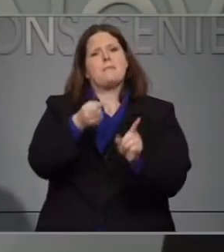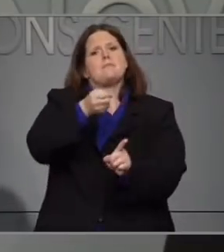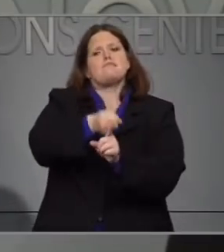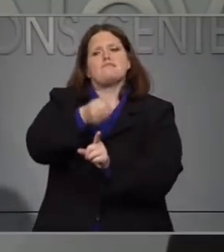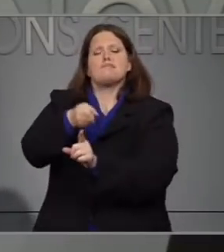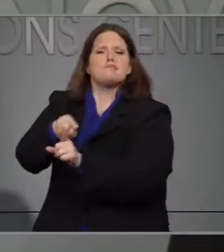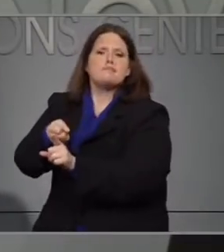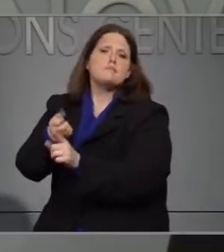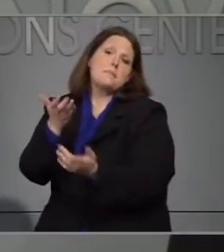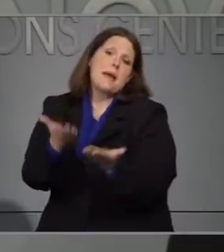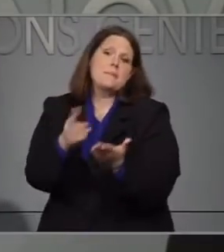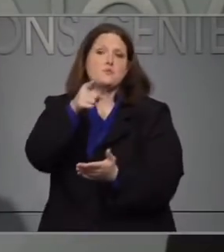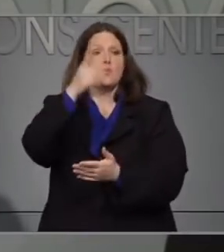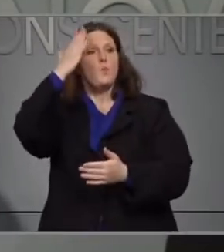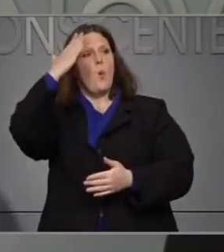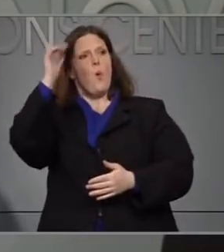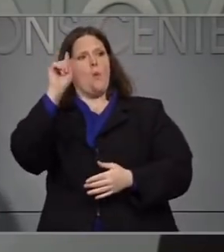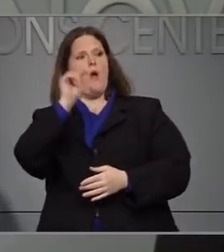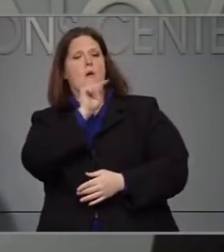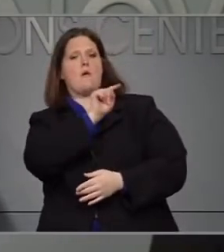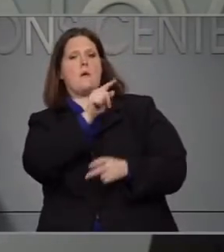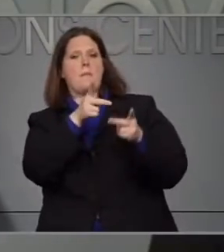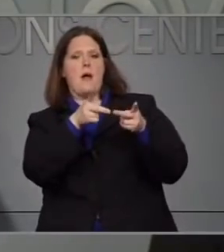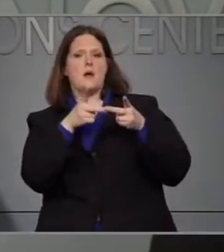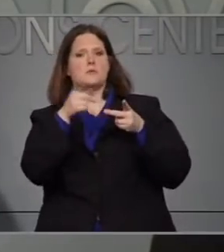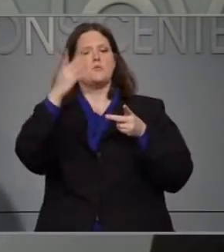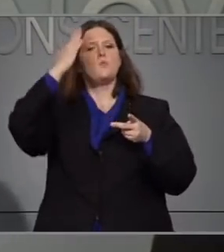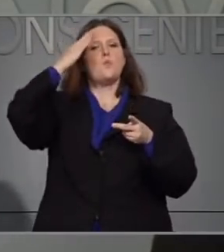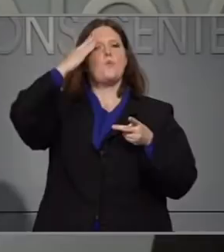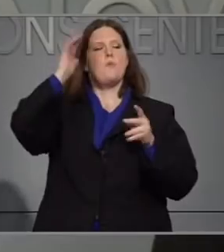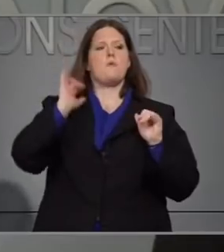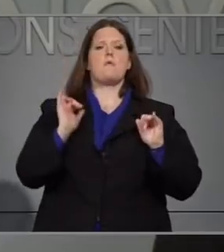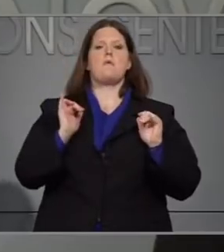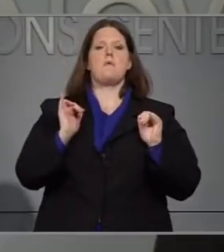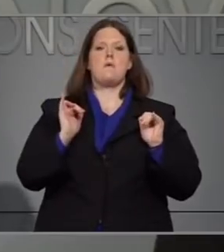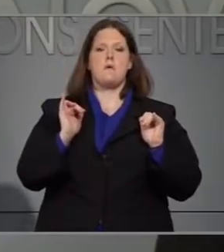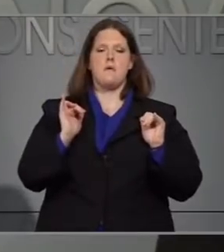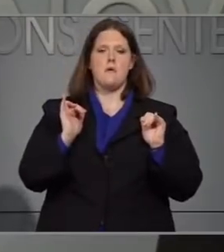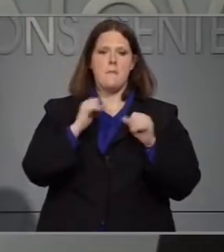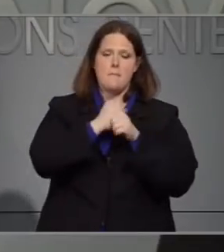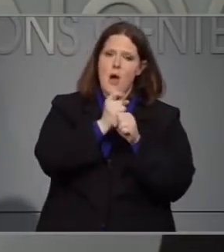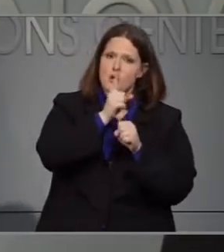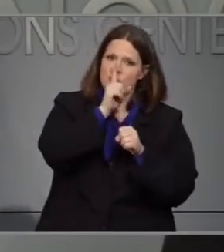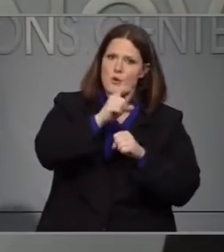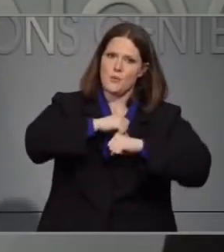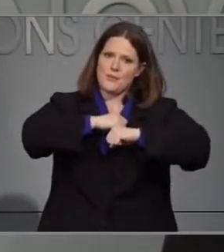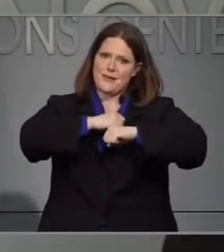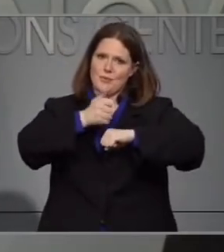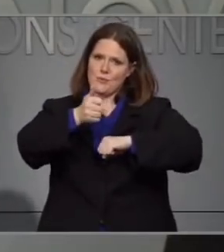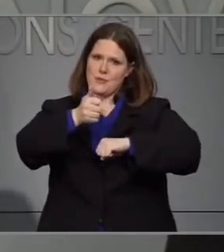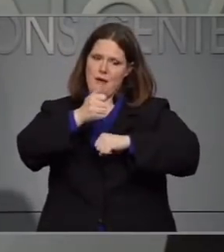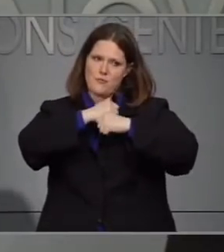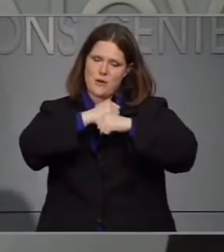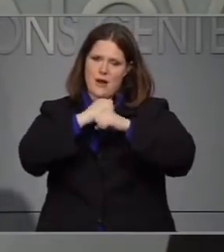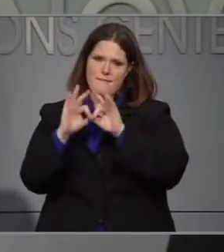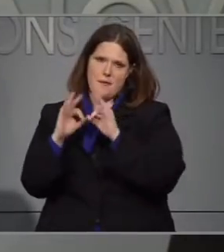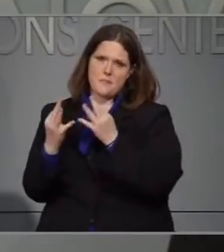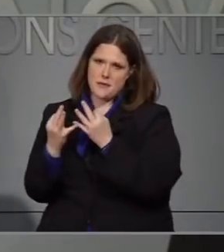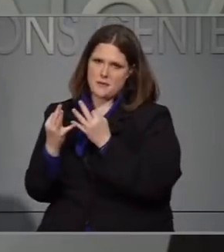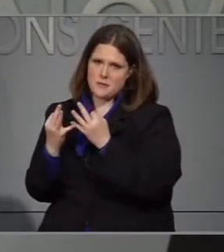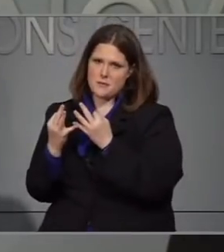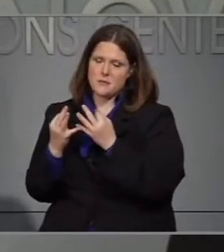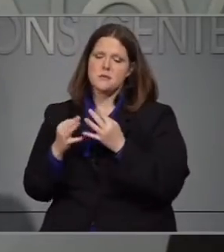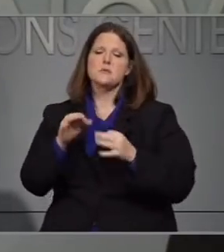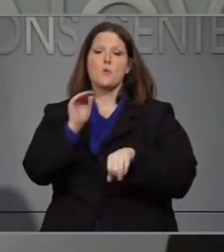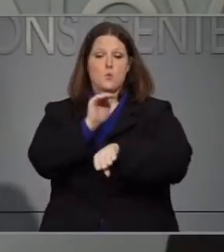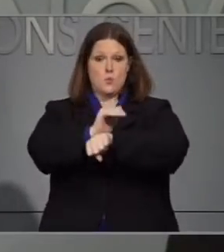the exposure points that they want to be understanding and making sure that they're protecting themselves and their family. So what